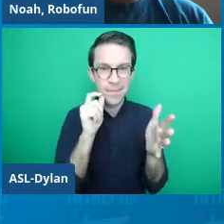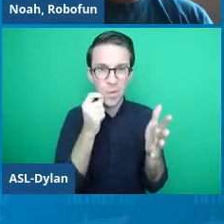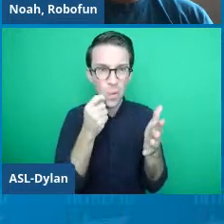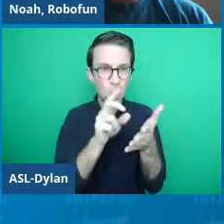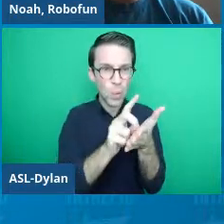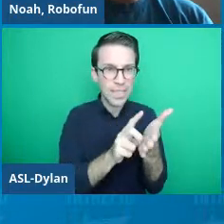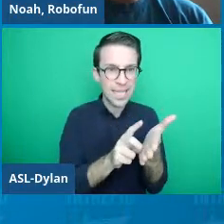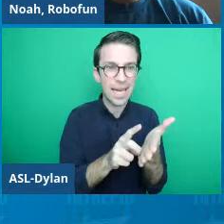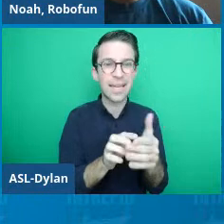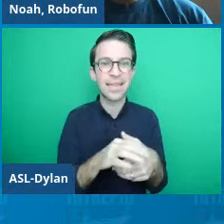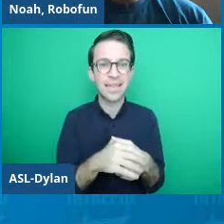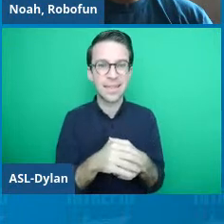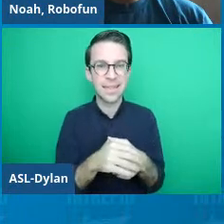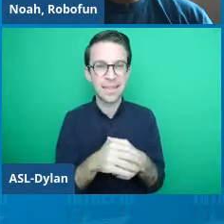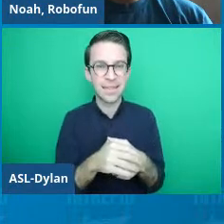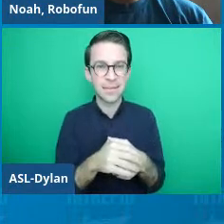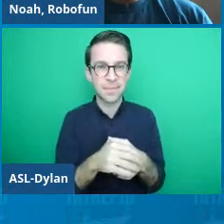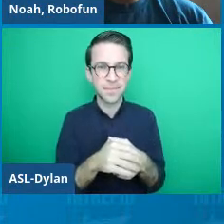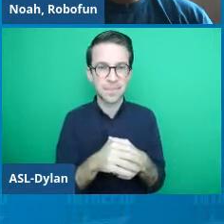go.